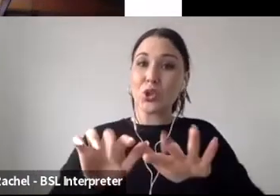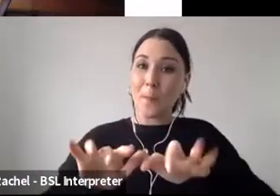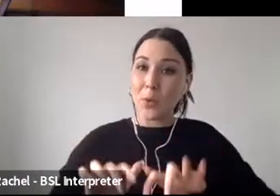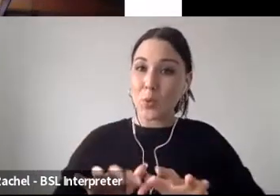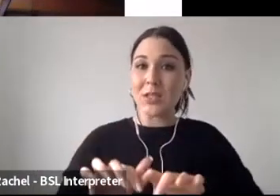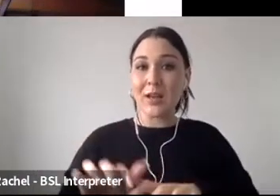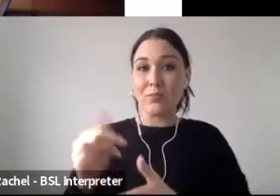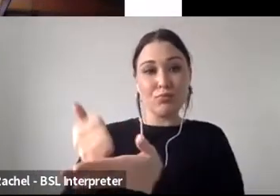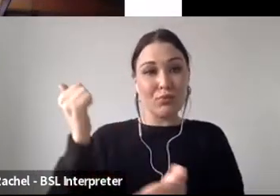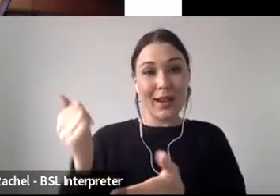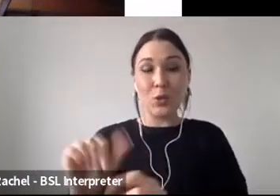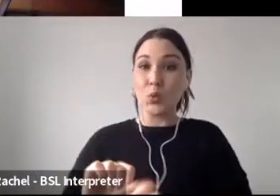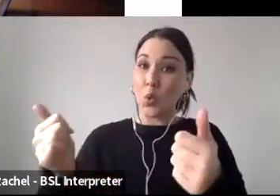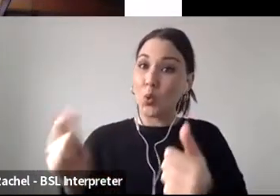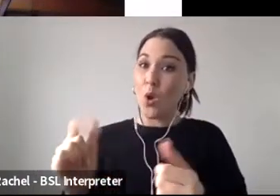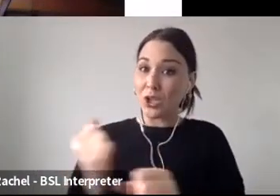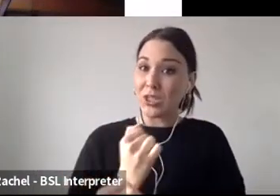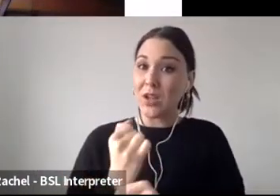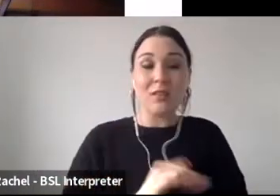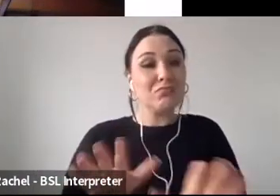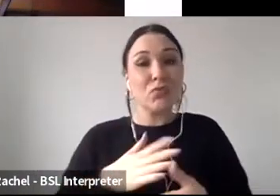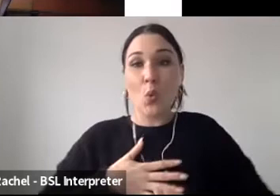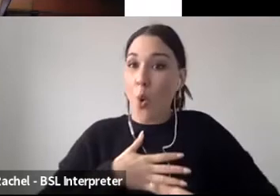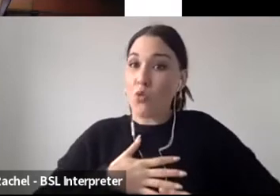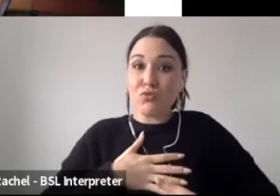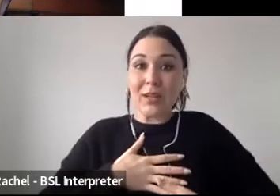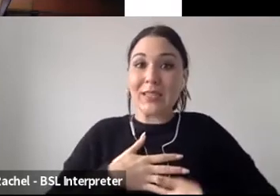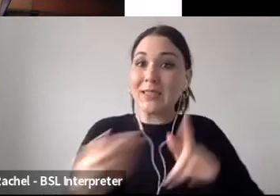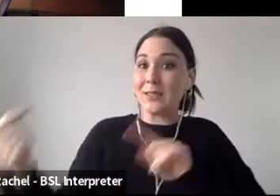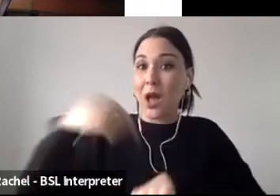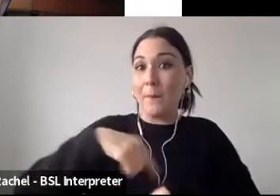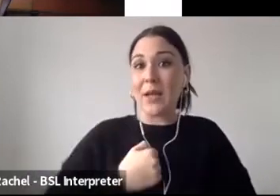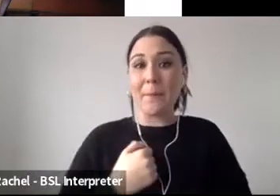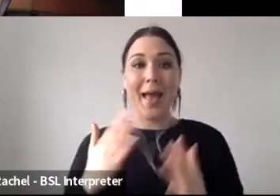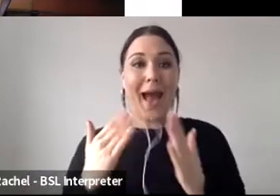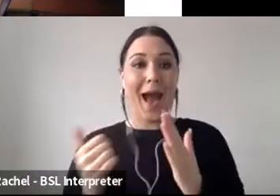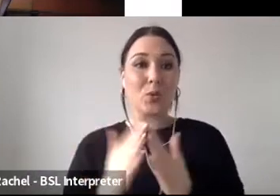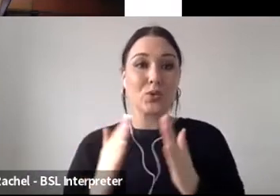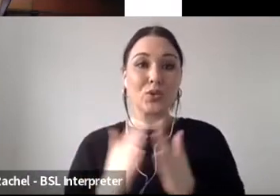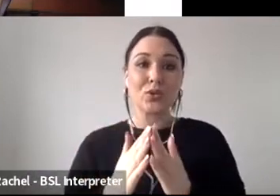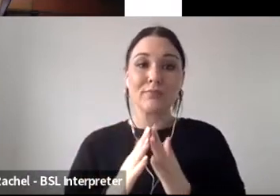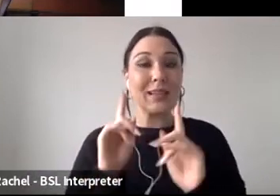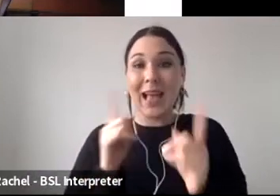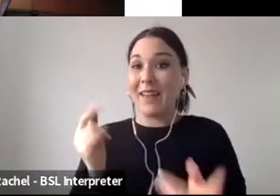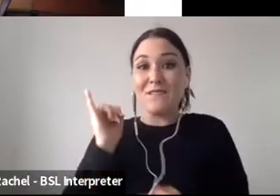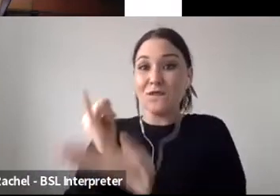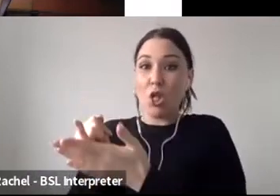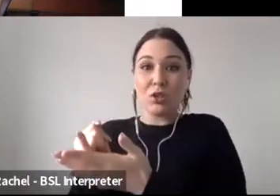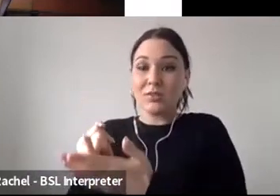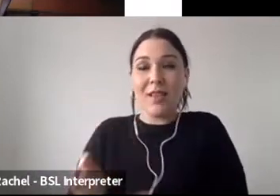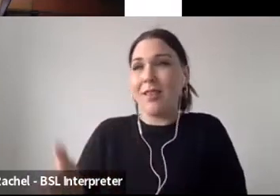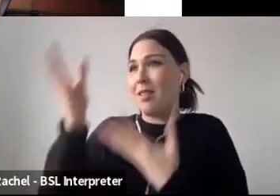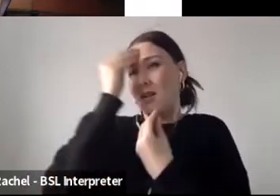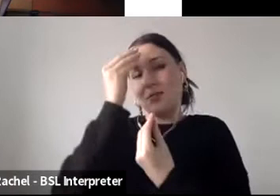brilliant, good at what she does, and had no worries about her coming to my house. I can't fault anything she did, and I learned about